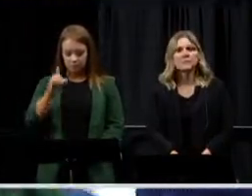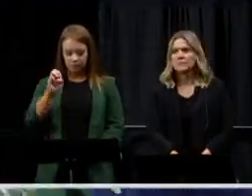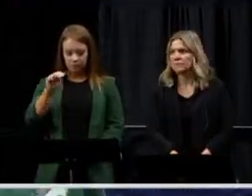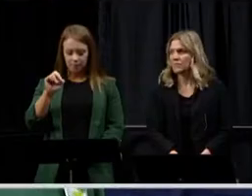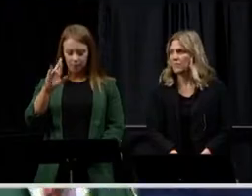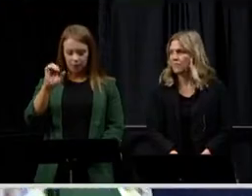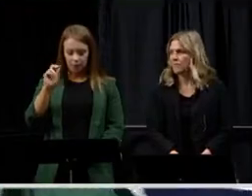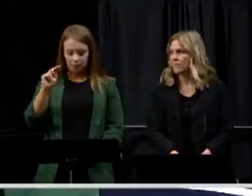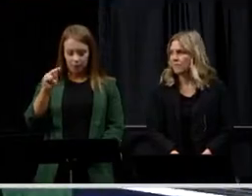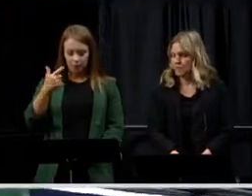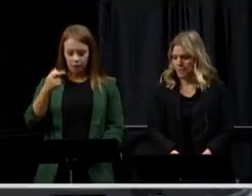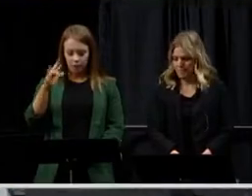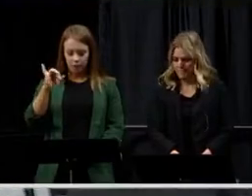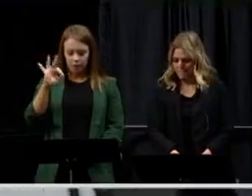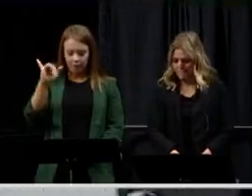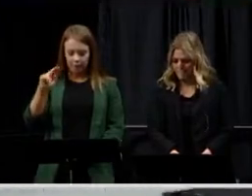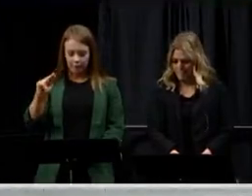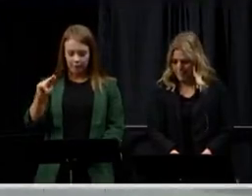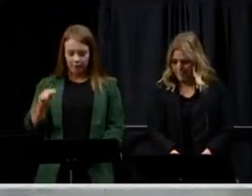Damarion Jantez Griffin.